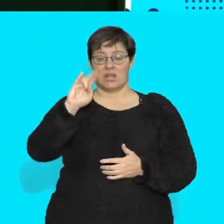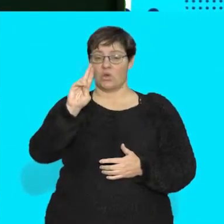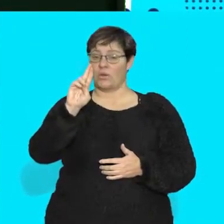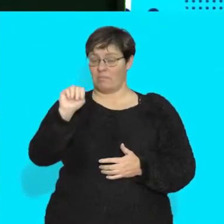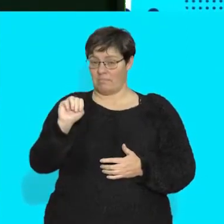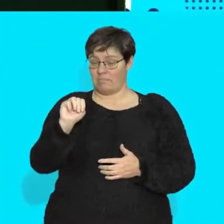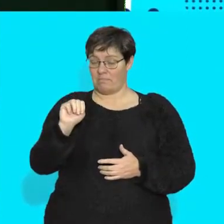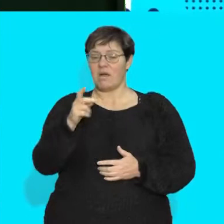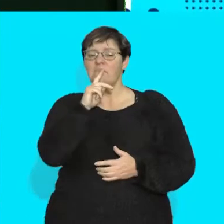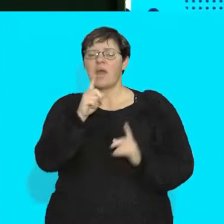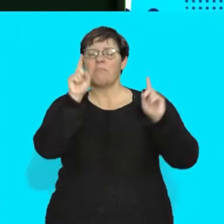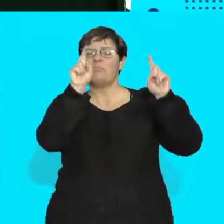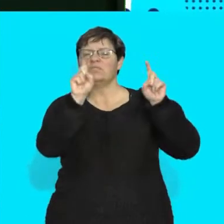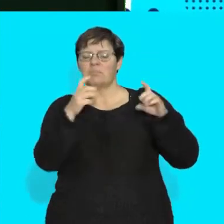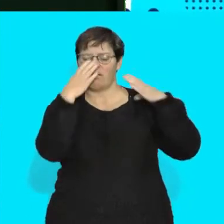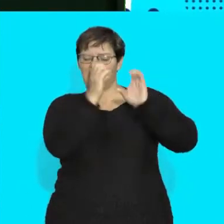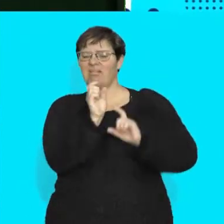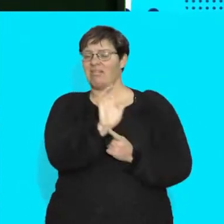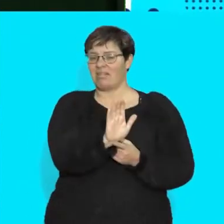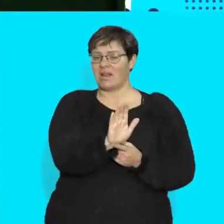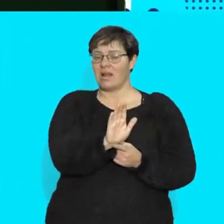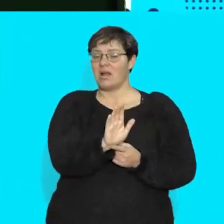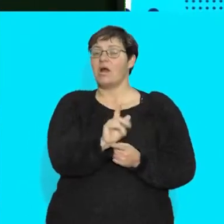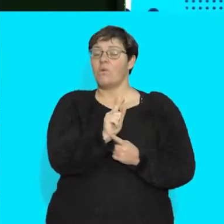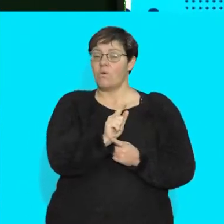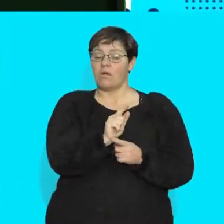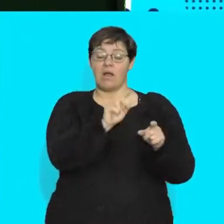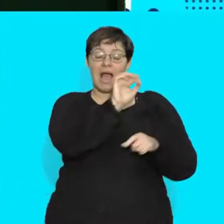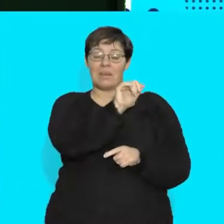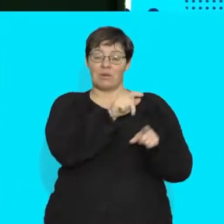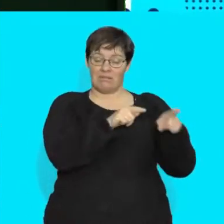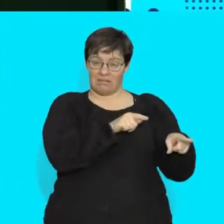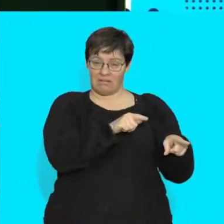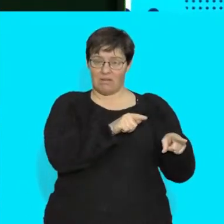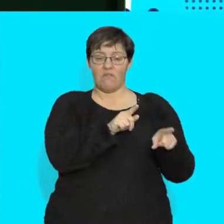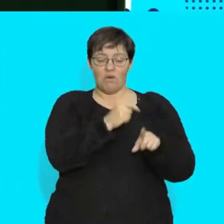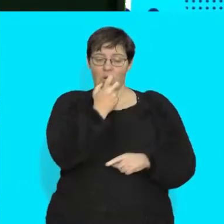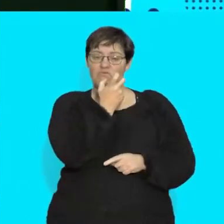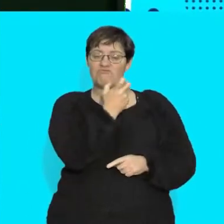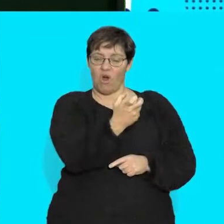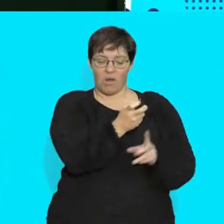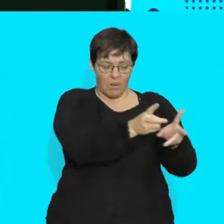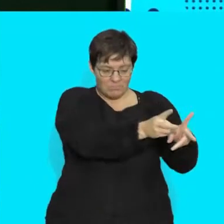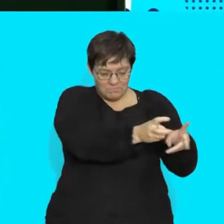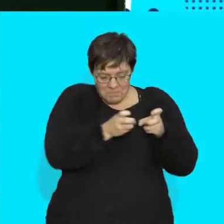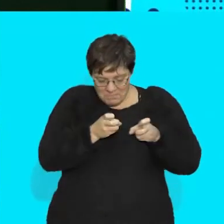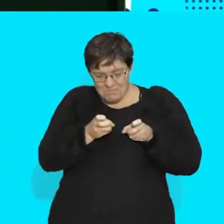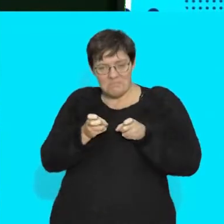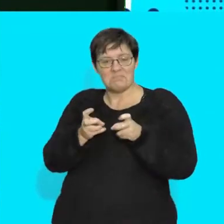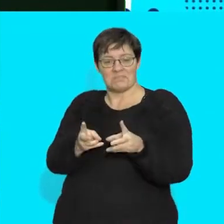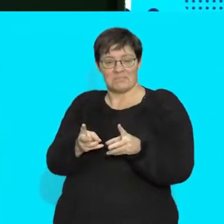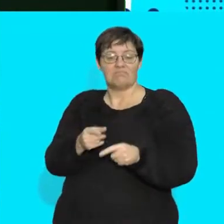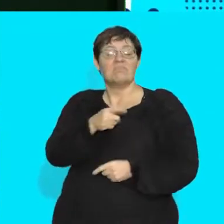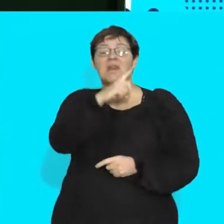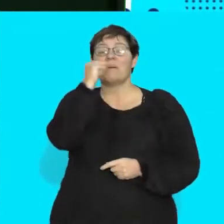this, but I just want to get you the principle. We can extract aluminium from the rock that contains aluminium.